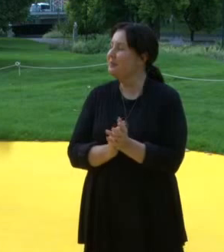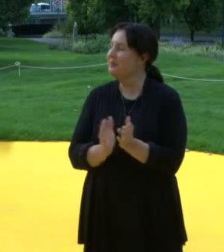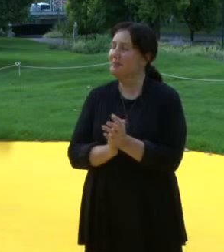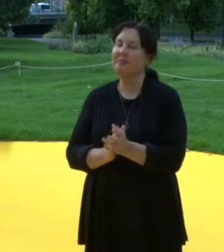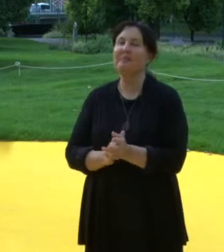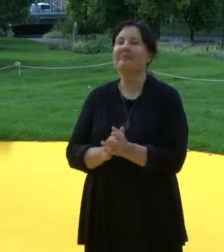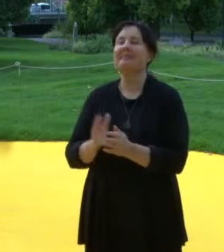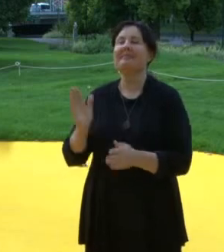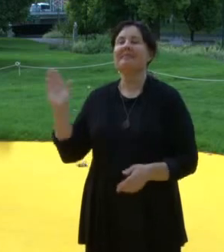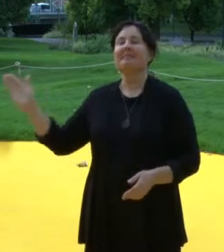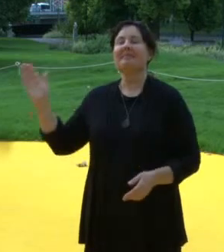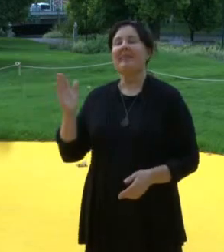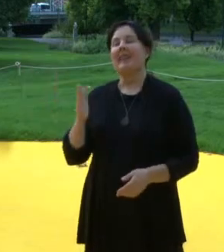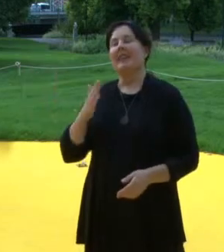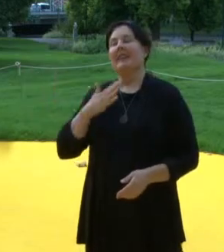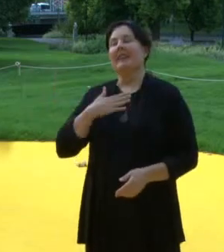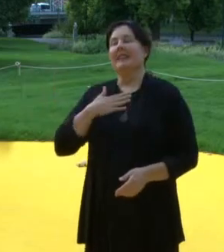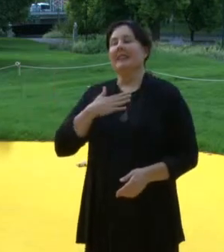Oh my goodness.